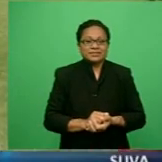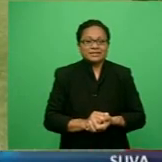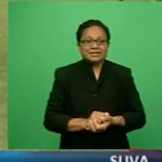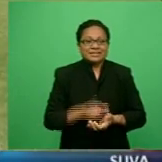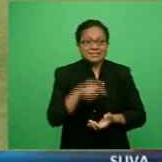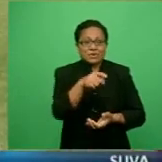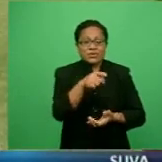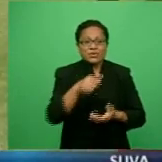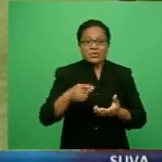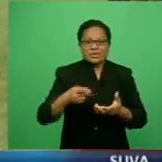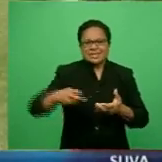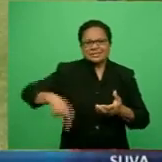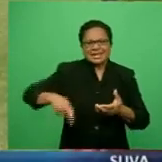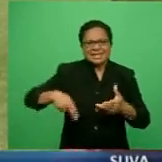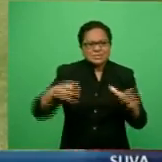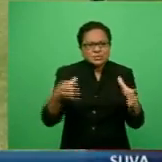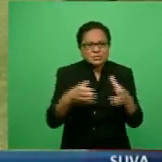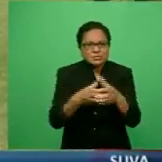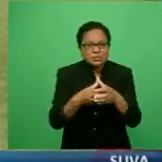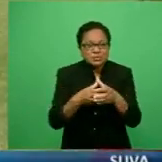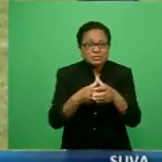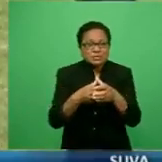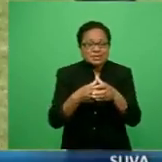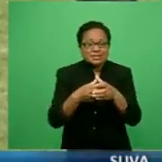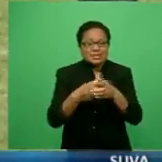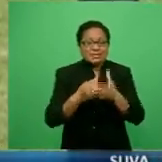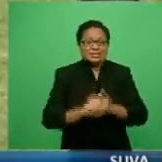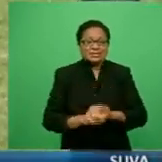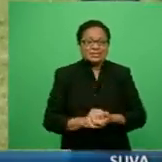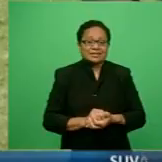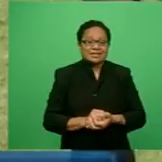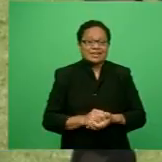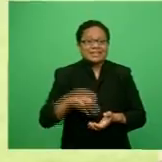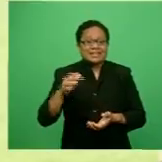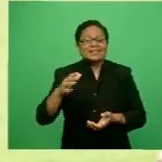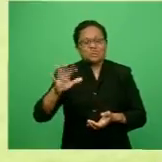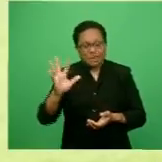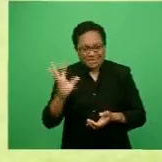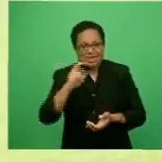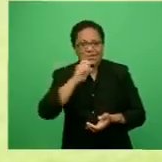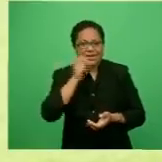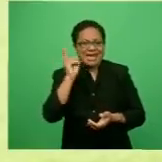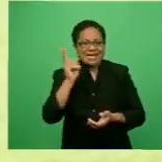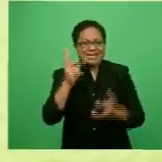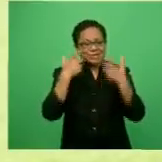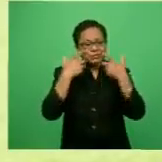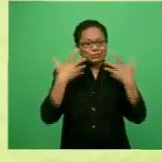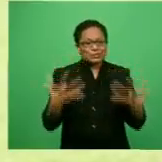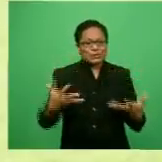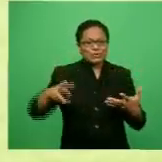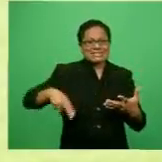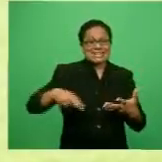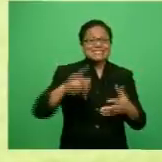its kind, 9 renowned dance teams will bring the art of dancing to life in the capital city next month. We're so lucky to